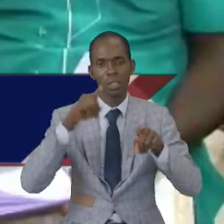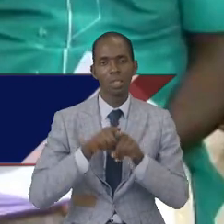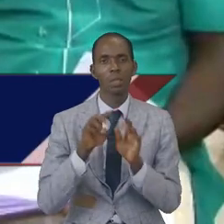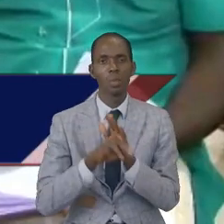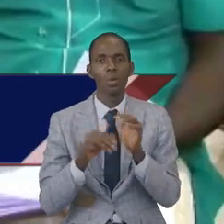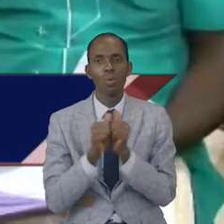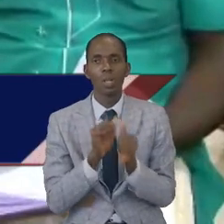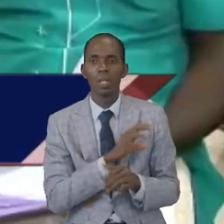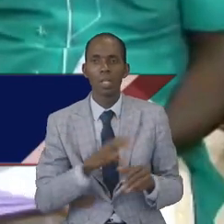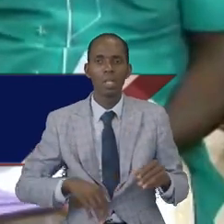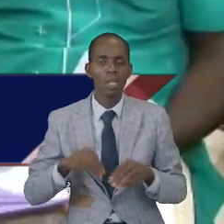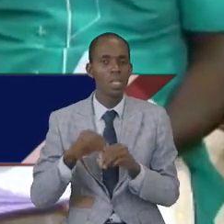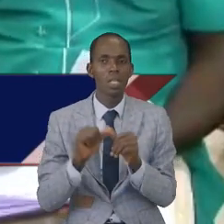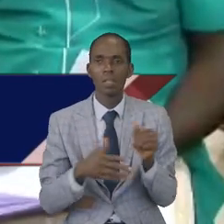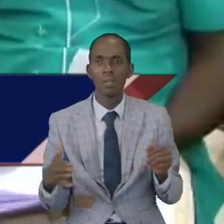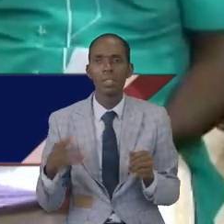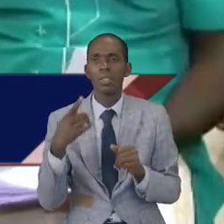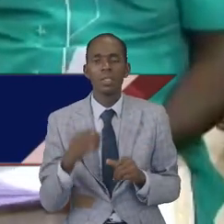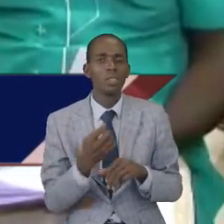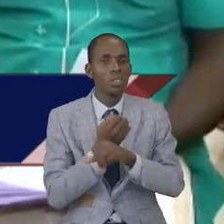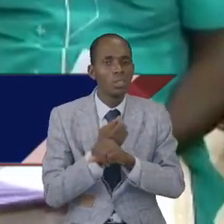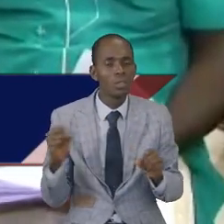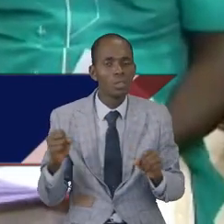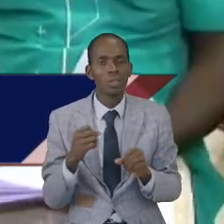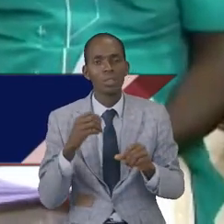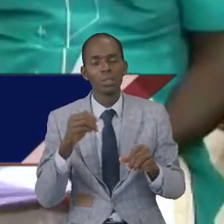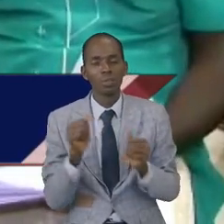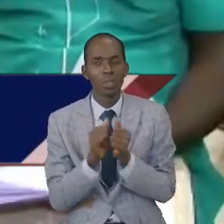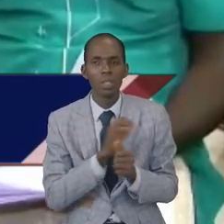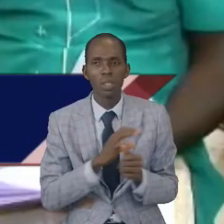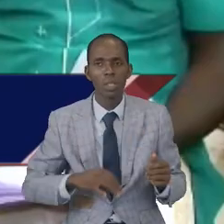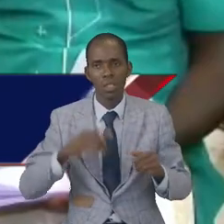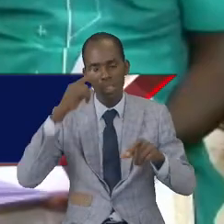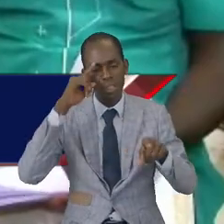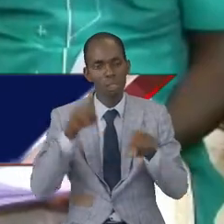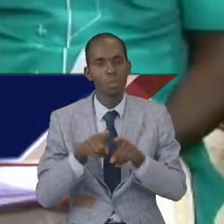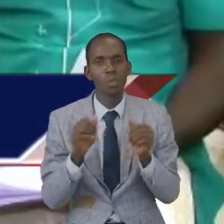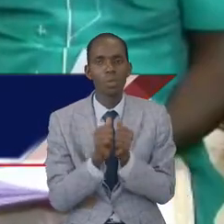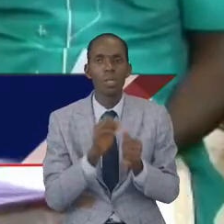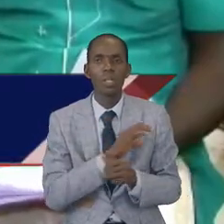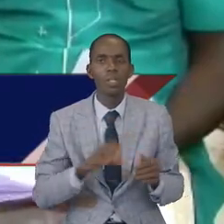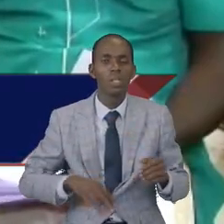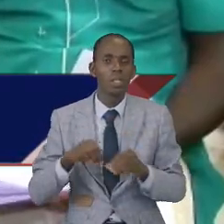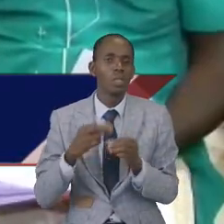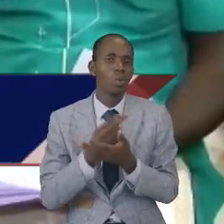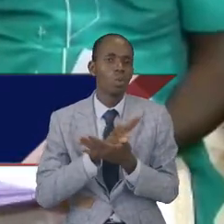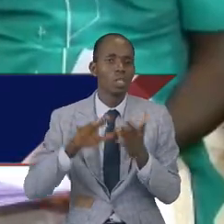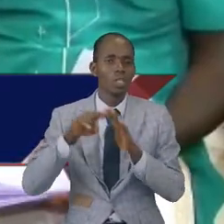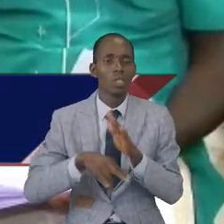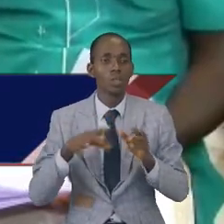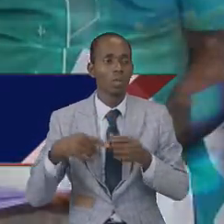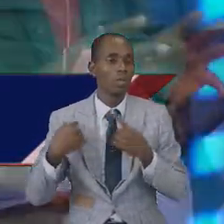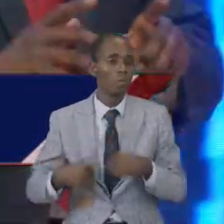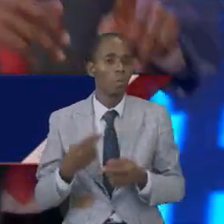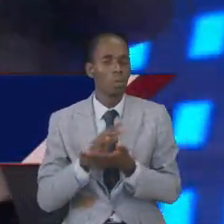in everything. In salvation, agreement with Christ. In righteousness, agreement with Christ. In holiness of heart and